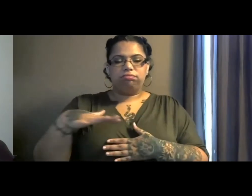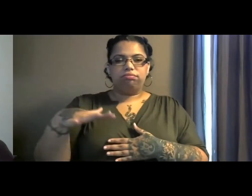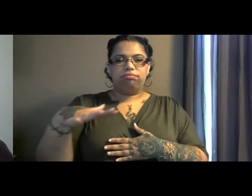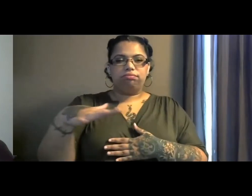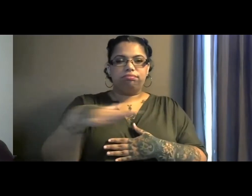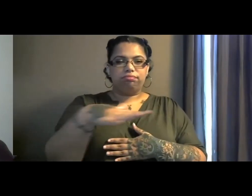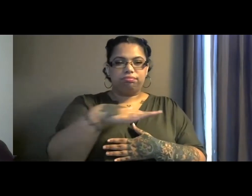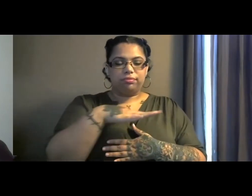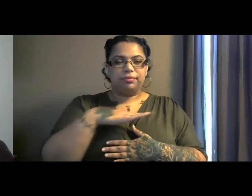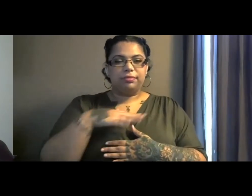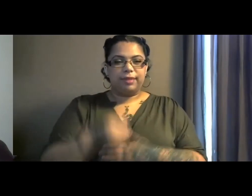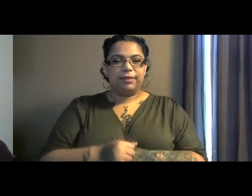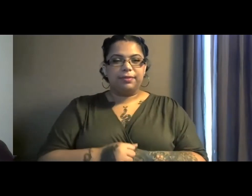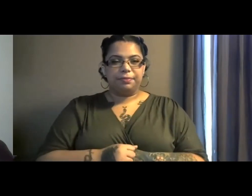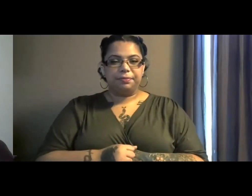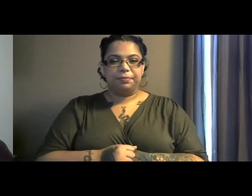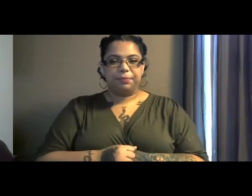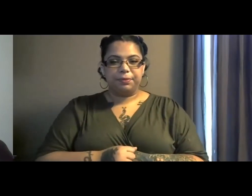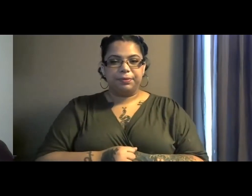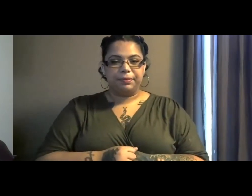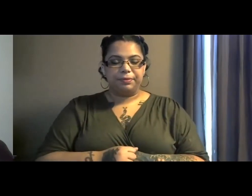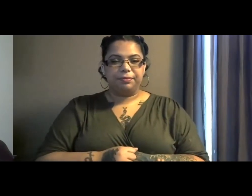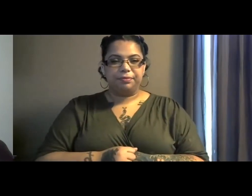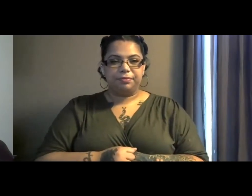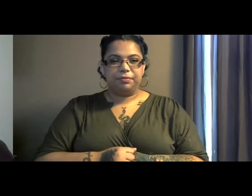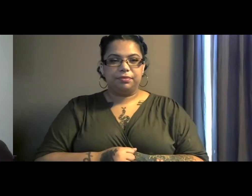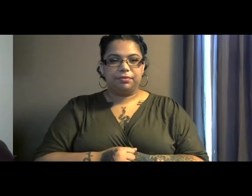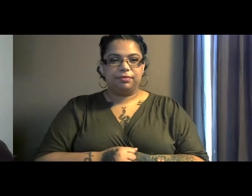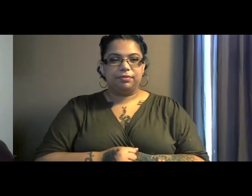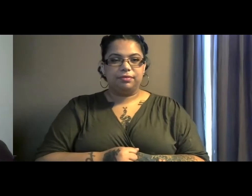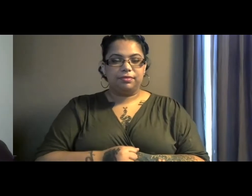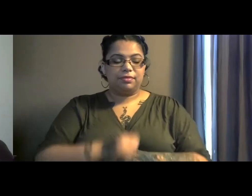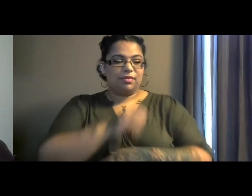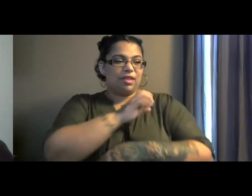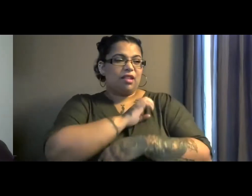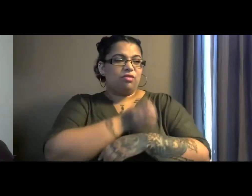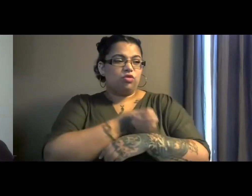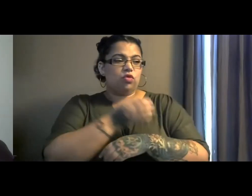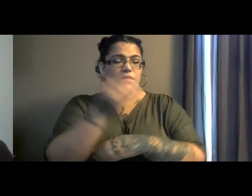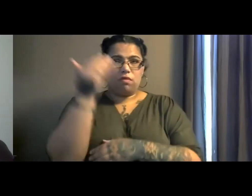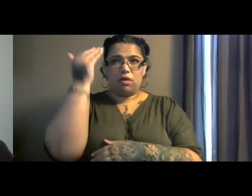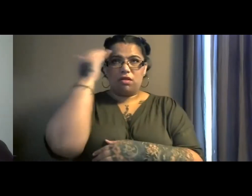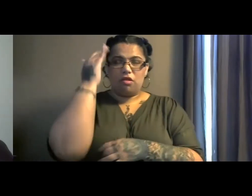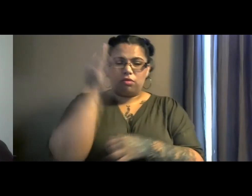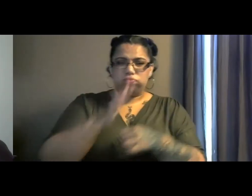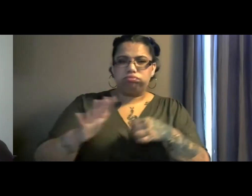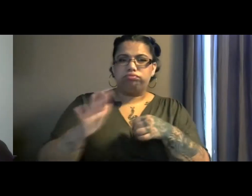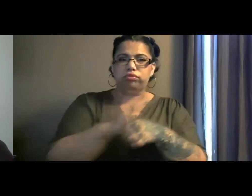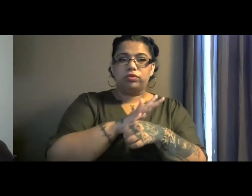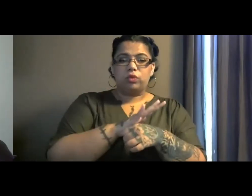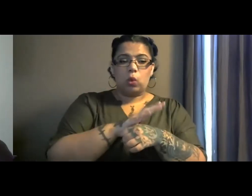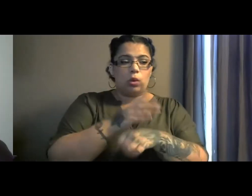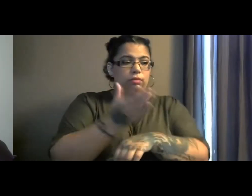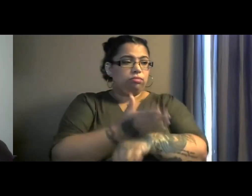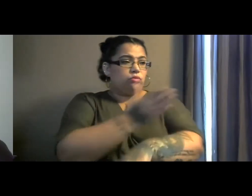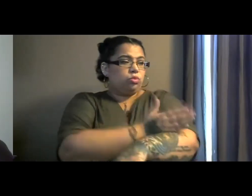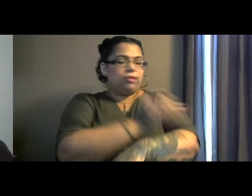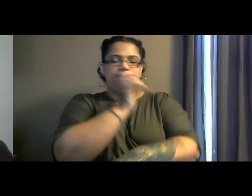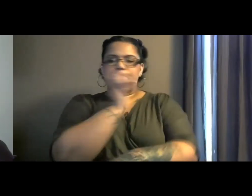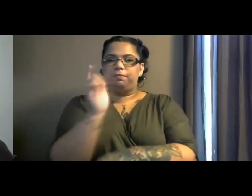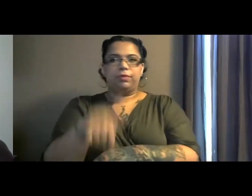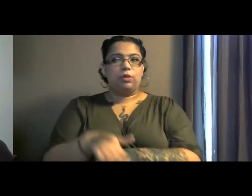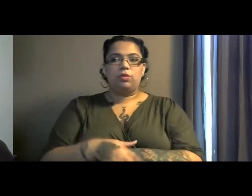Energetically and knowing fully that there is no need for improvement because all is already